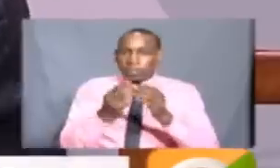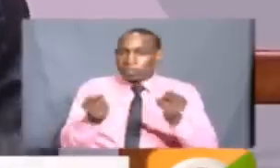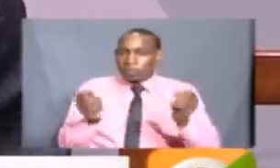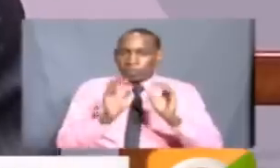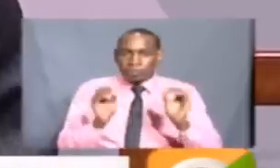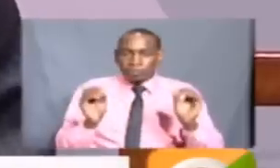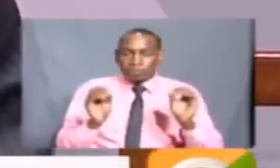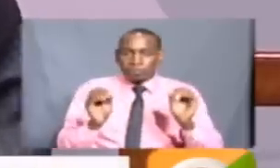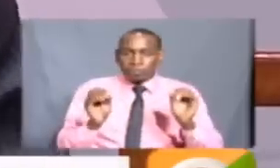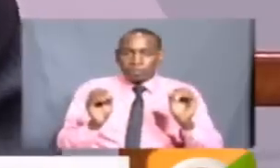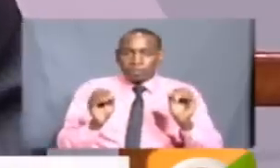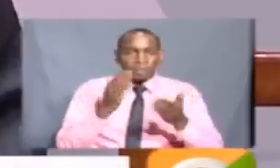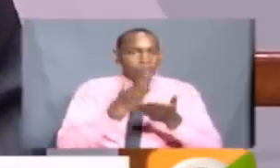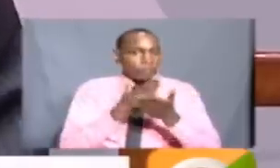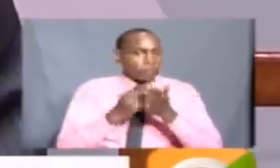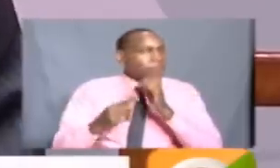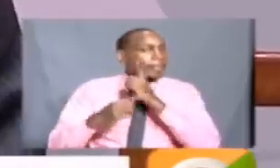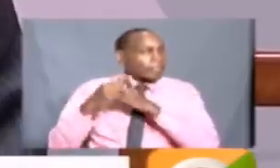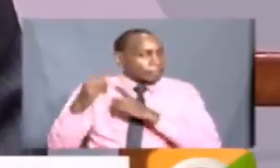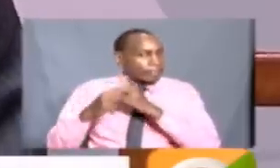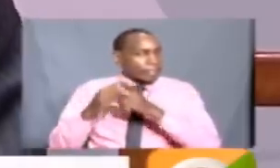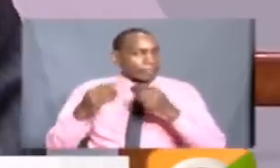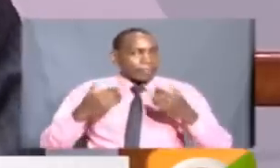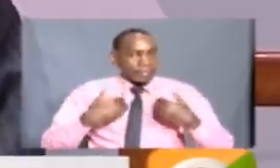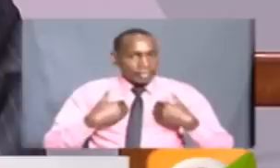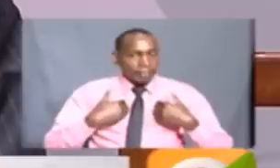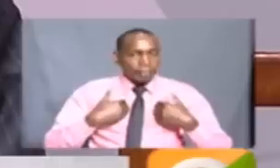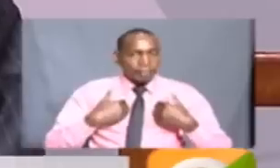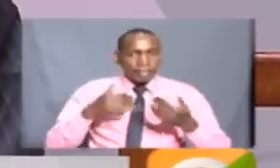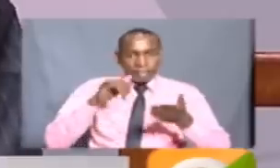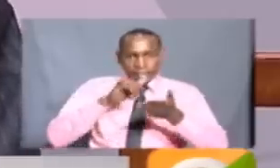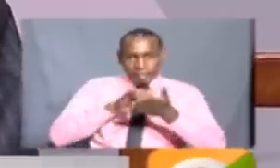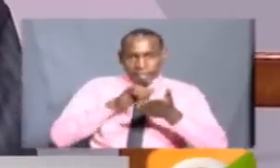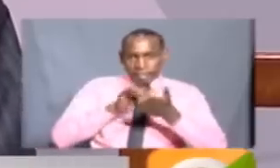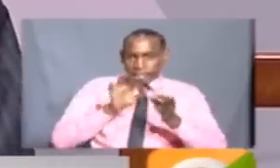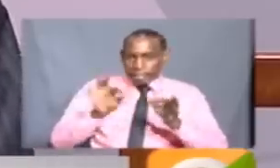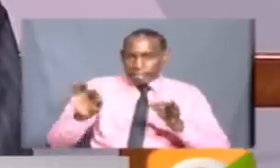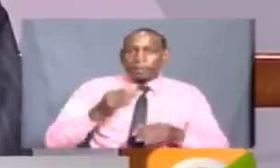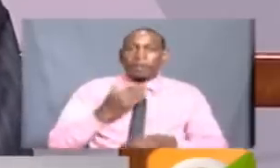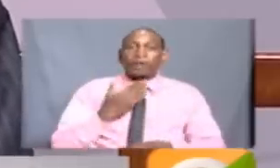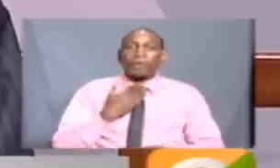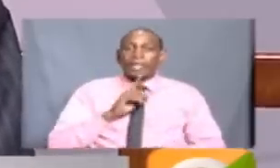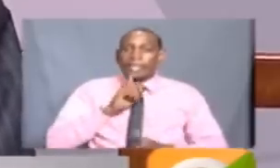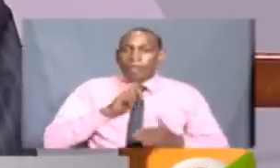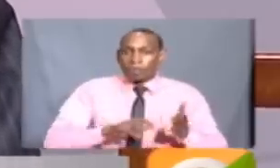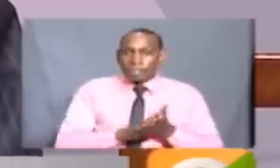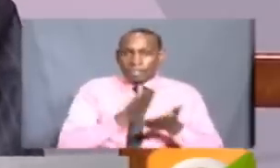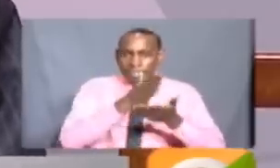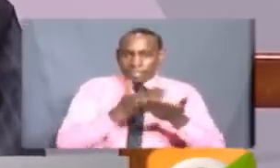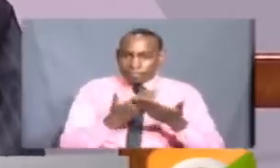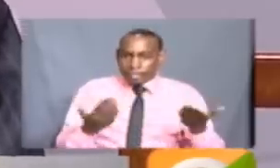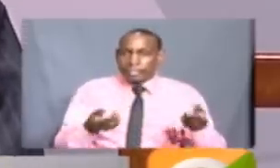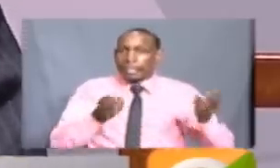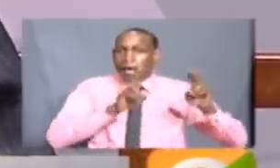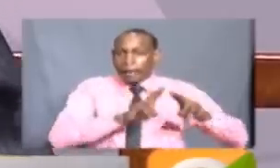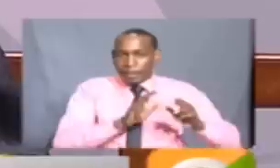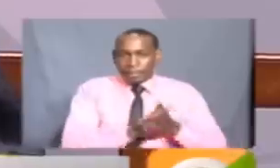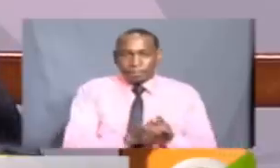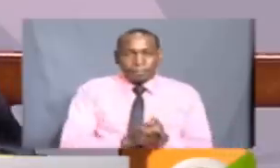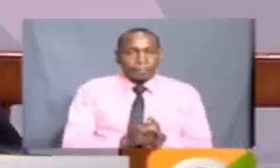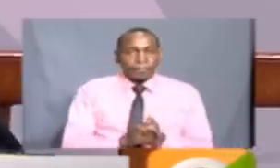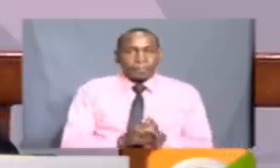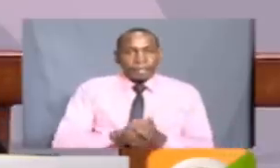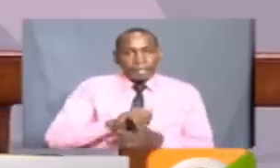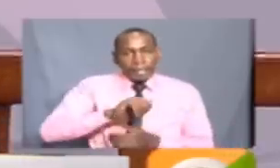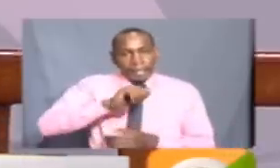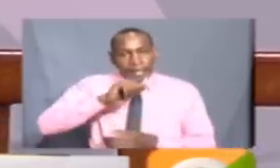is the experience. Forget the drama. And therefore, to that extent, I would want to say that certain things are happening. The other thing